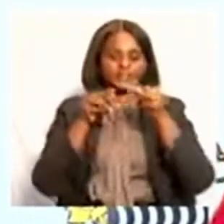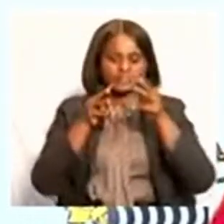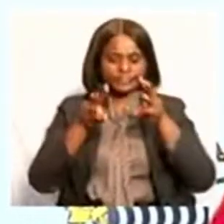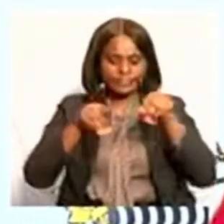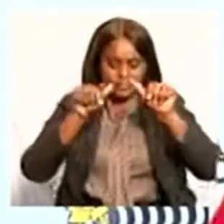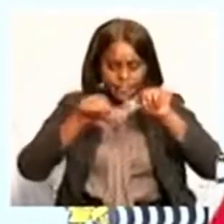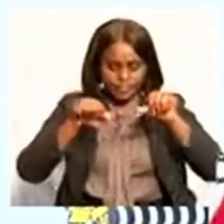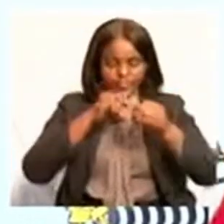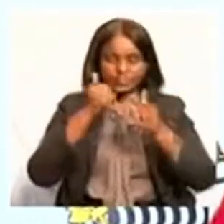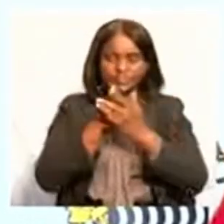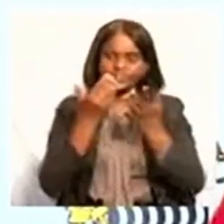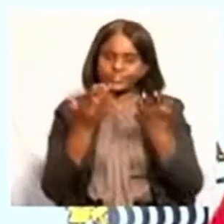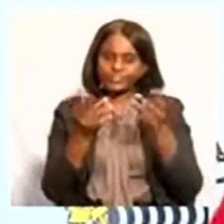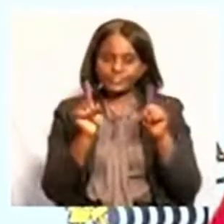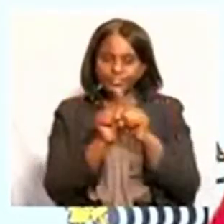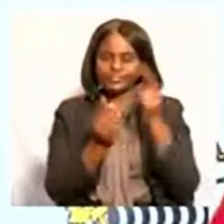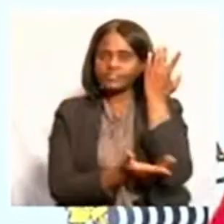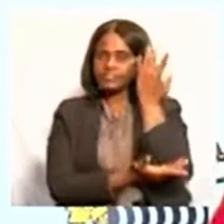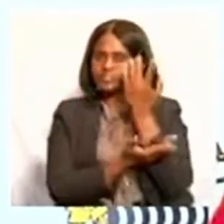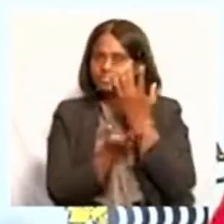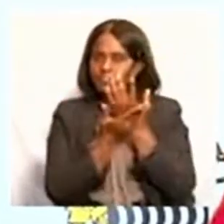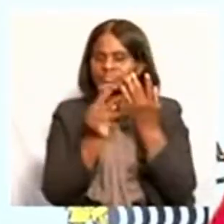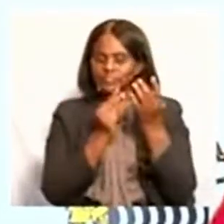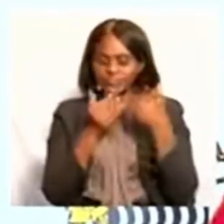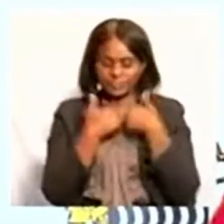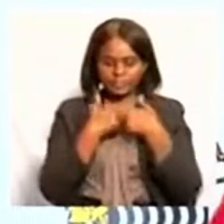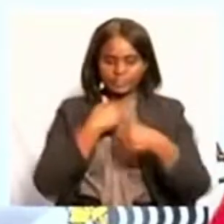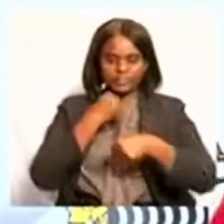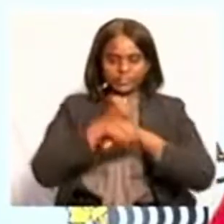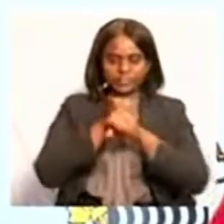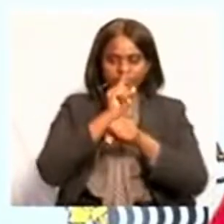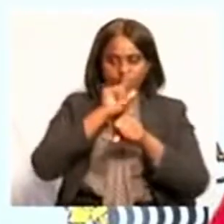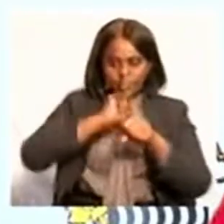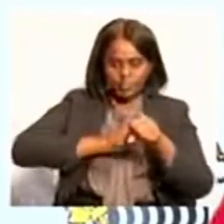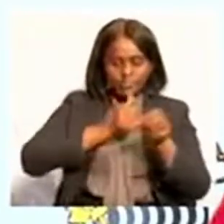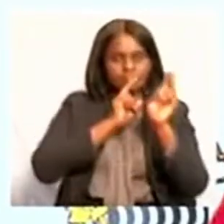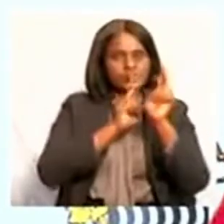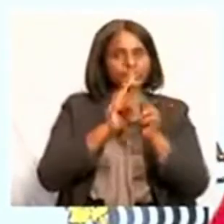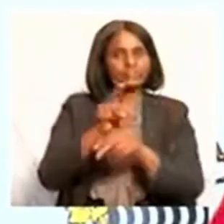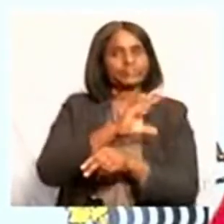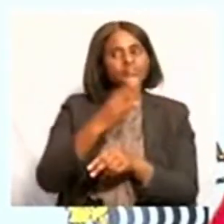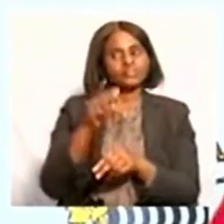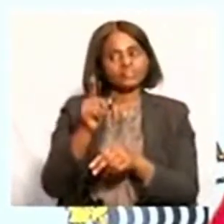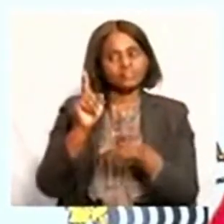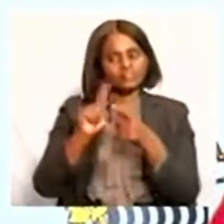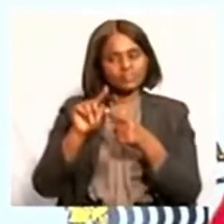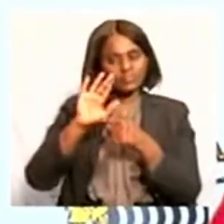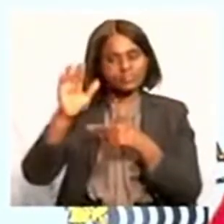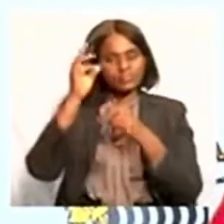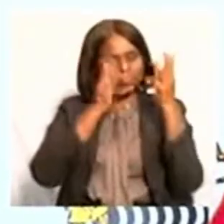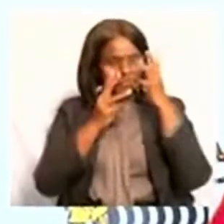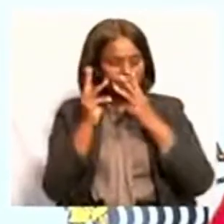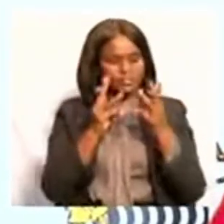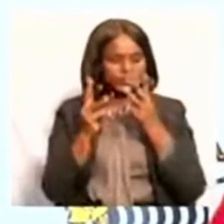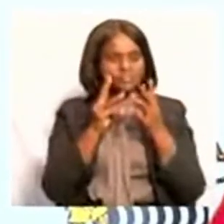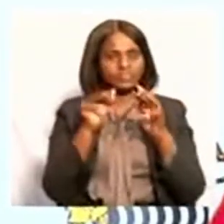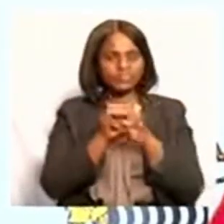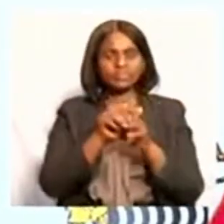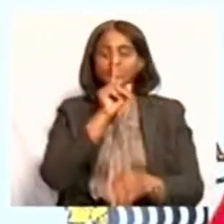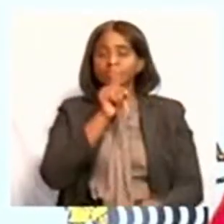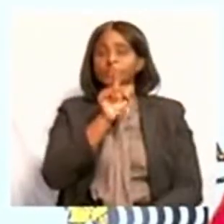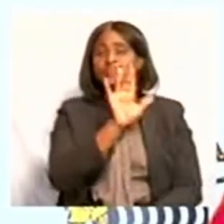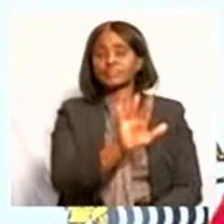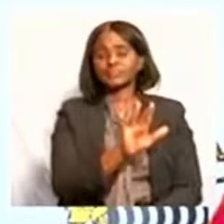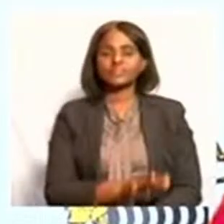also being enhanced, and we are also ensuring that we are responding to their concerns in real time.